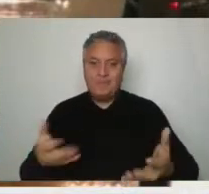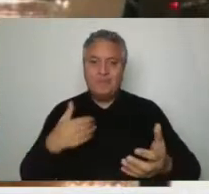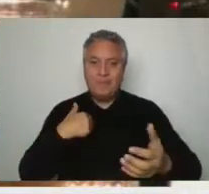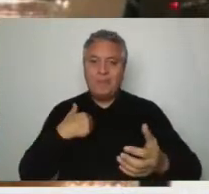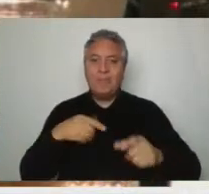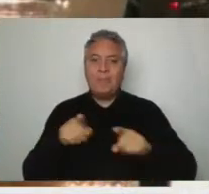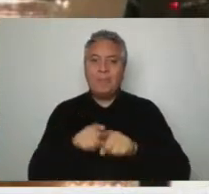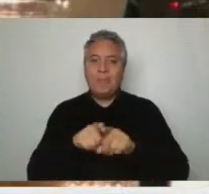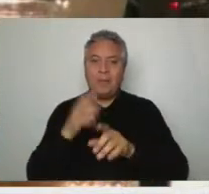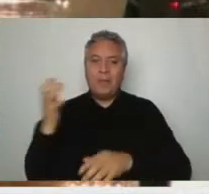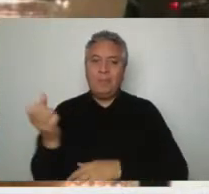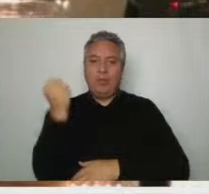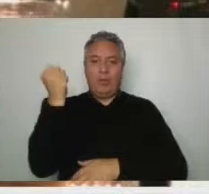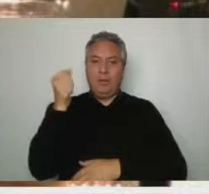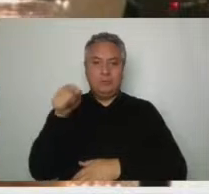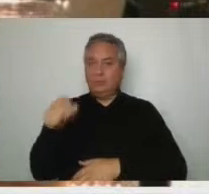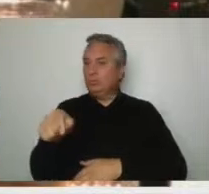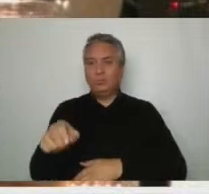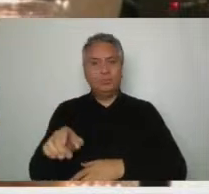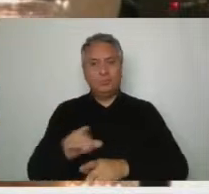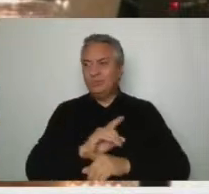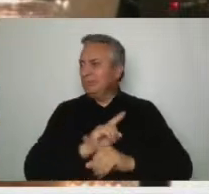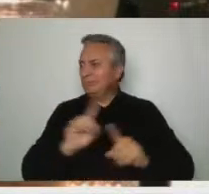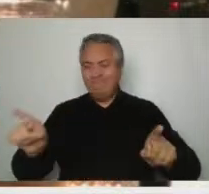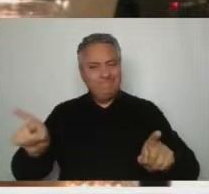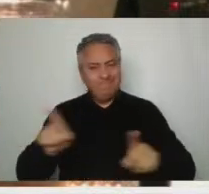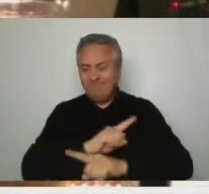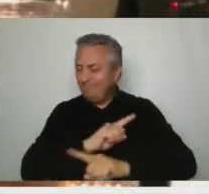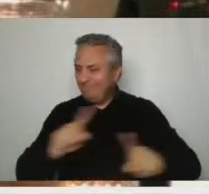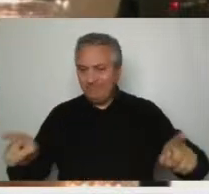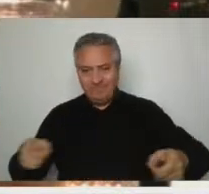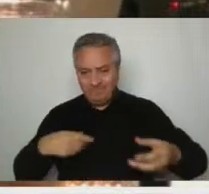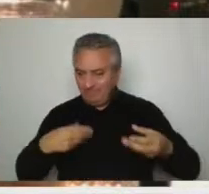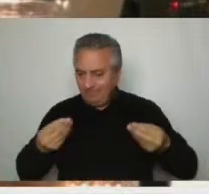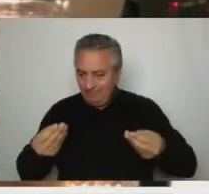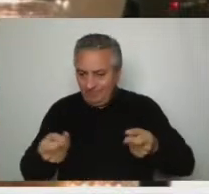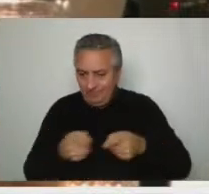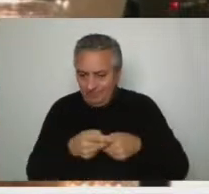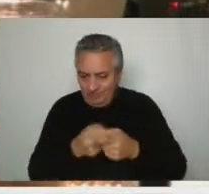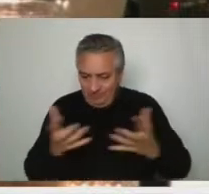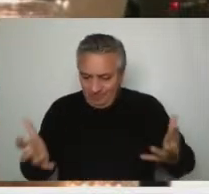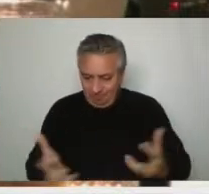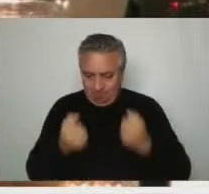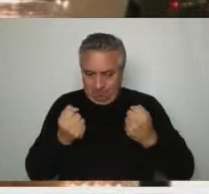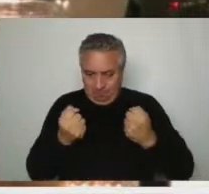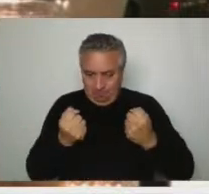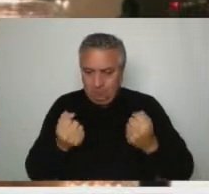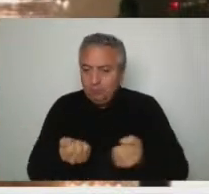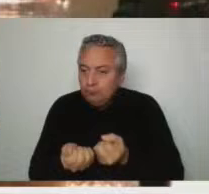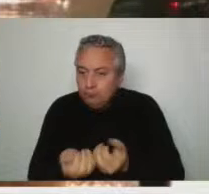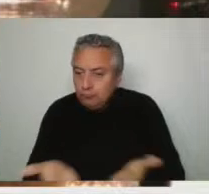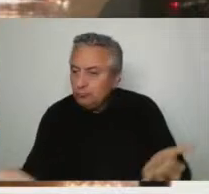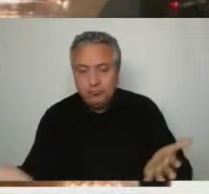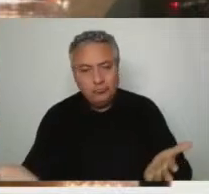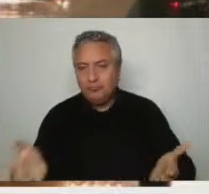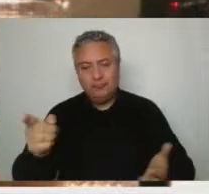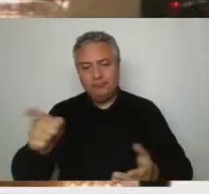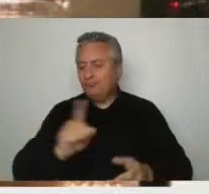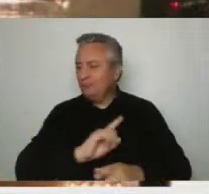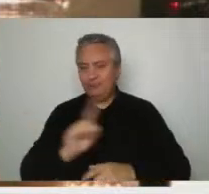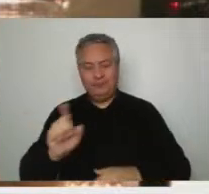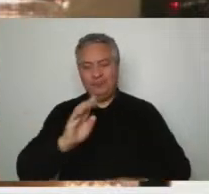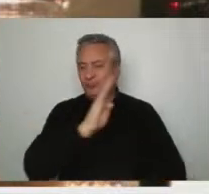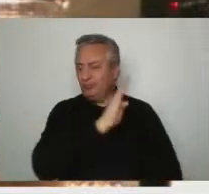in handing over part of the power. That has never happened in our history. I do believe,